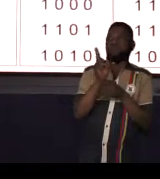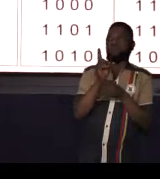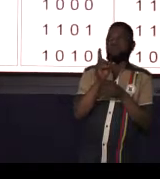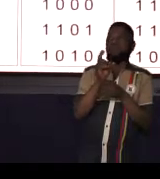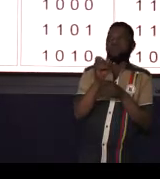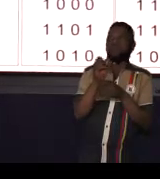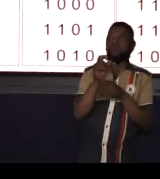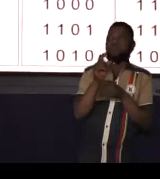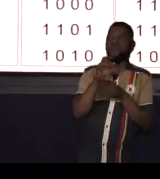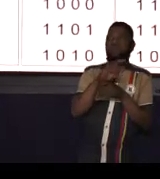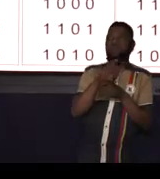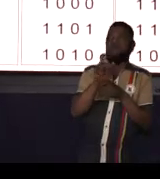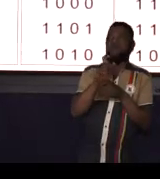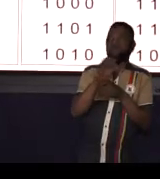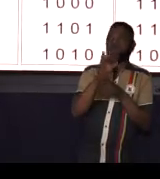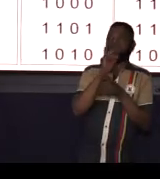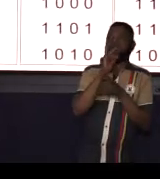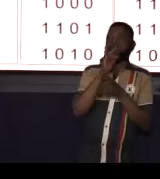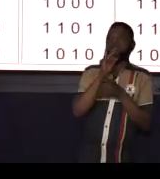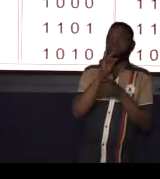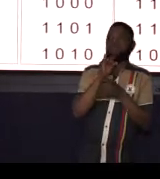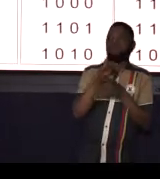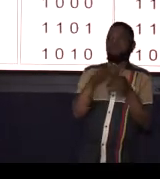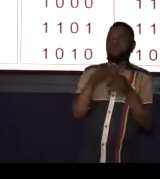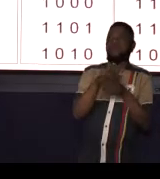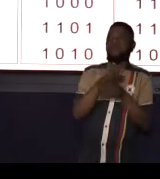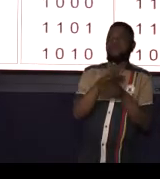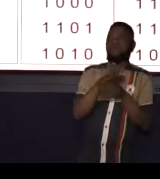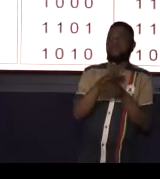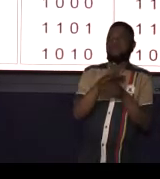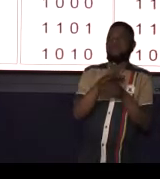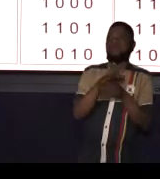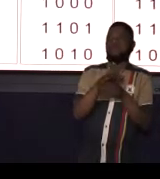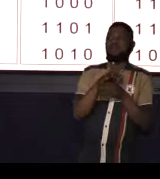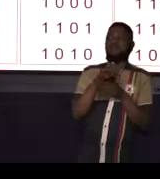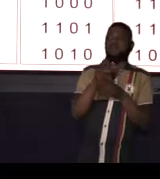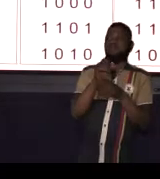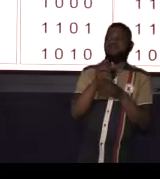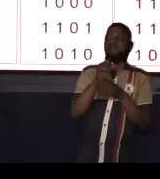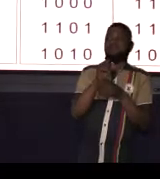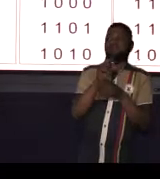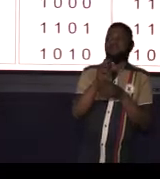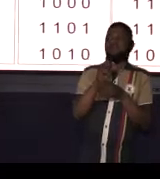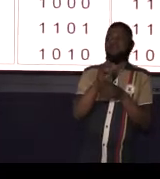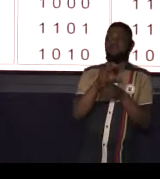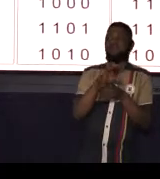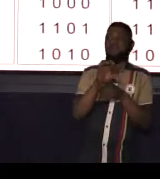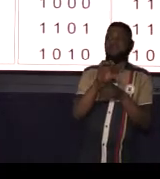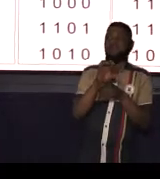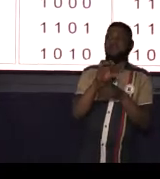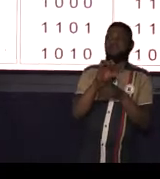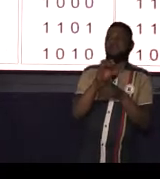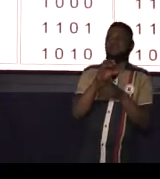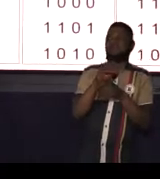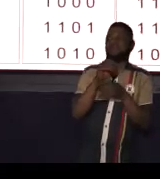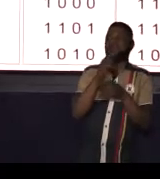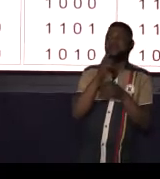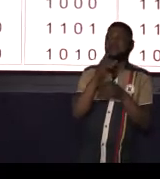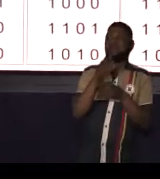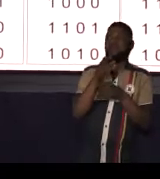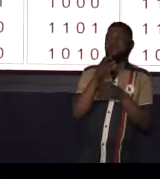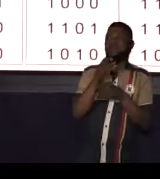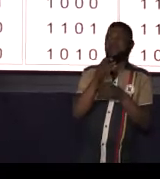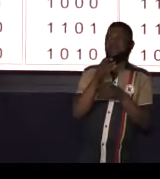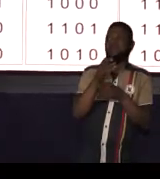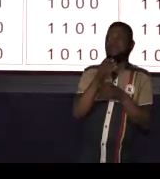have to look for the point where 1100 is occupying this second spot here from the top. 1100 is not here, but it